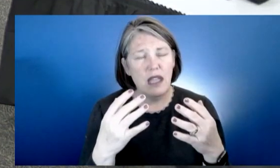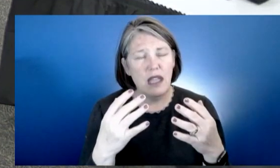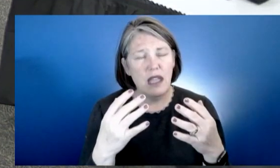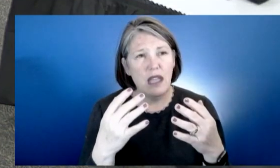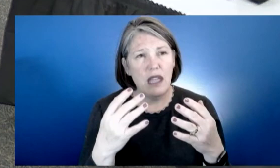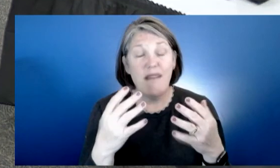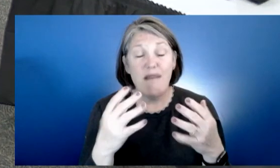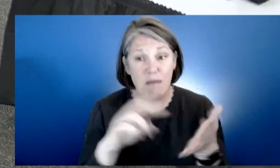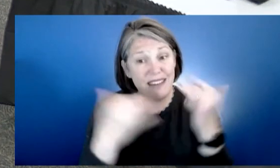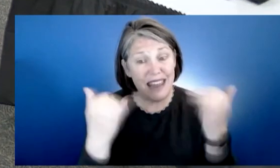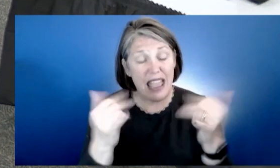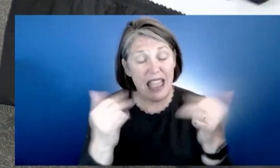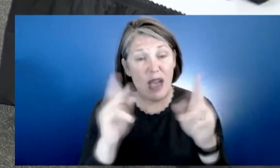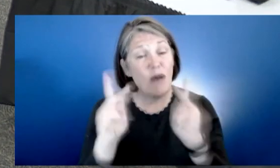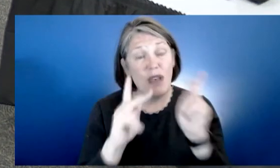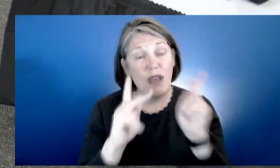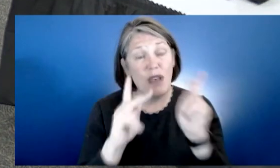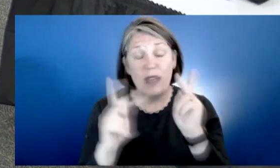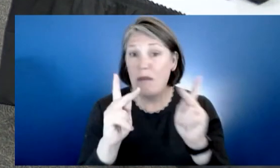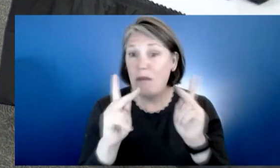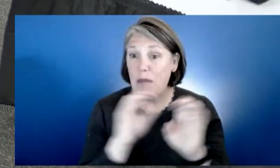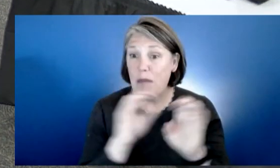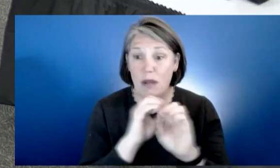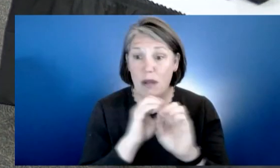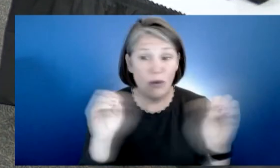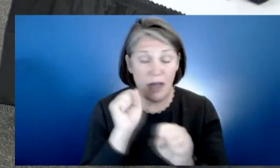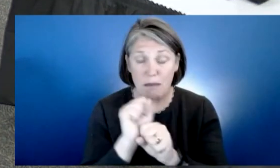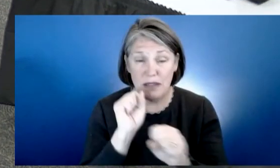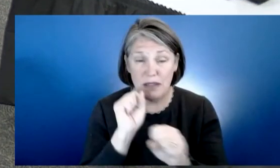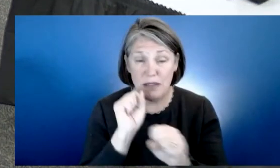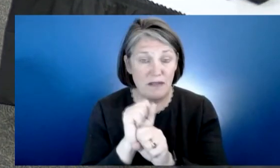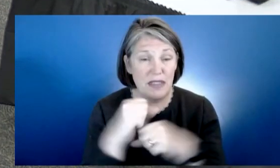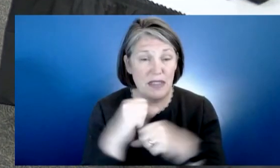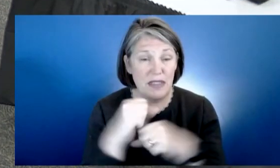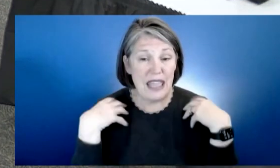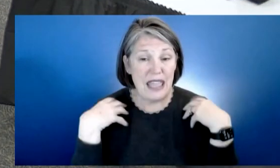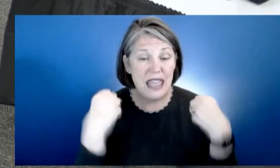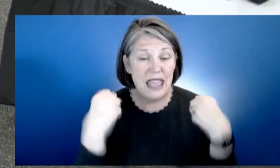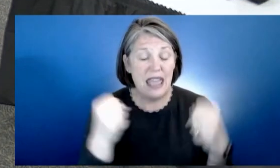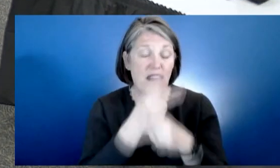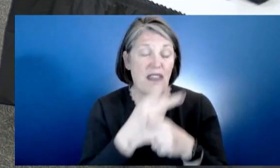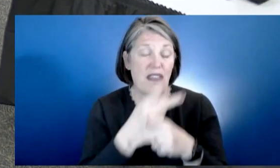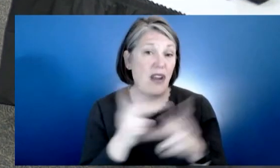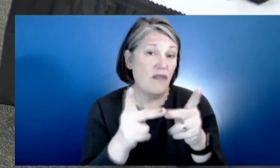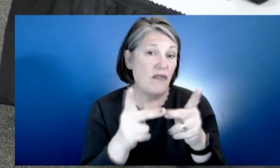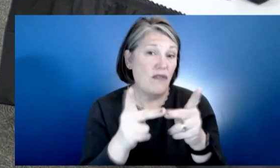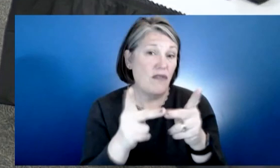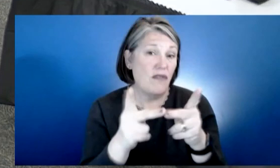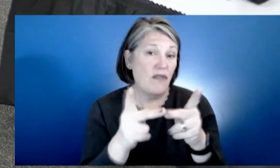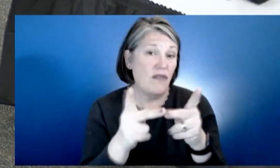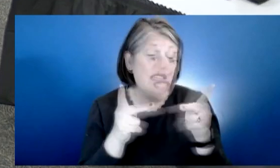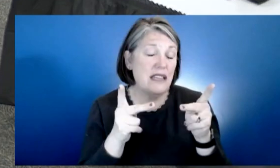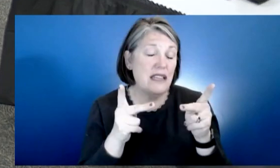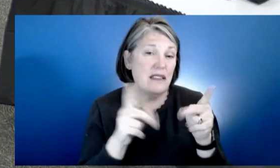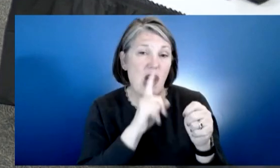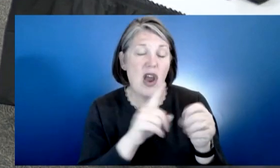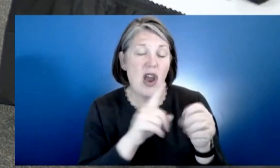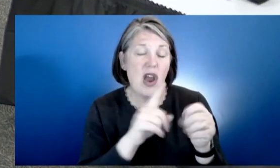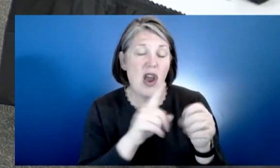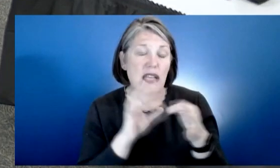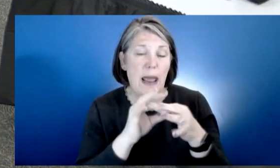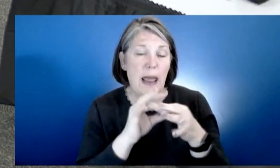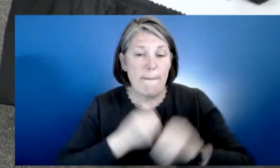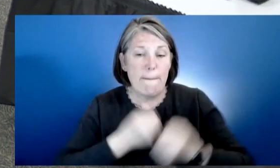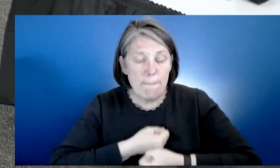healthcare professionals are without jobs. Healthcare facilities are reporting burnouts and taxing of